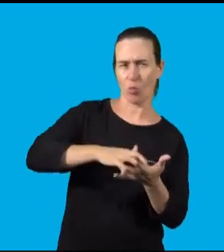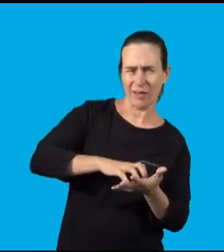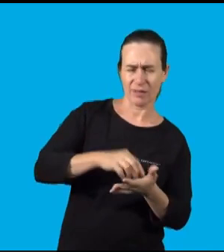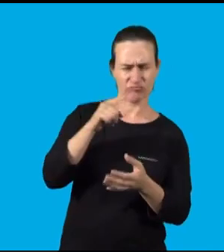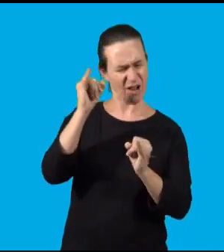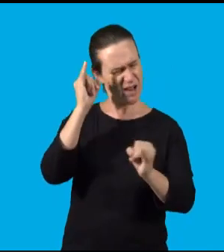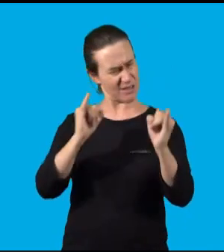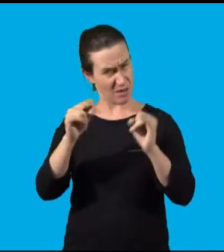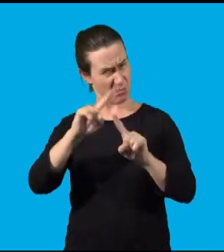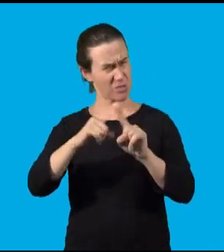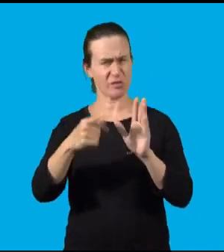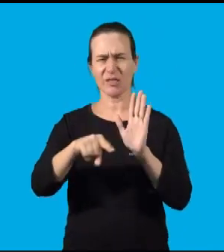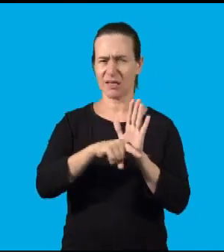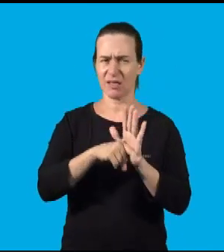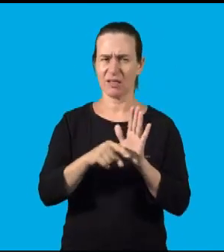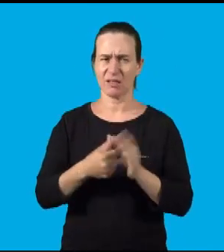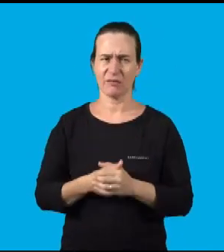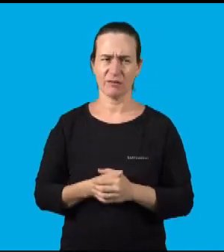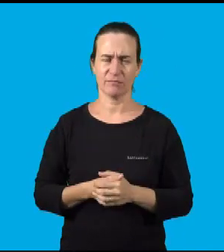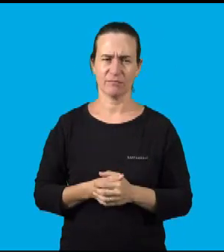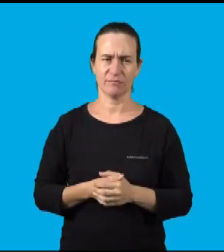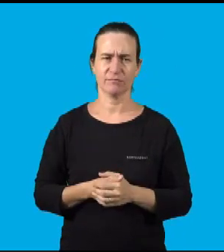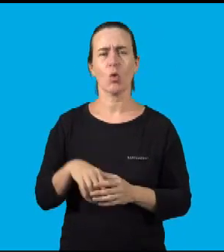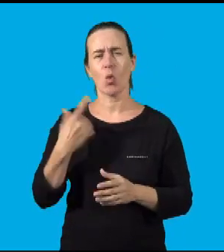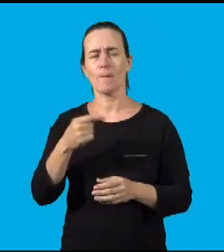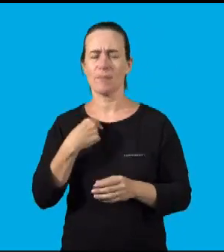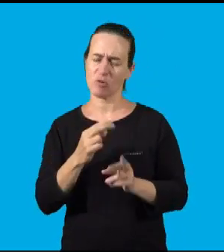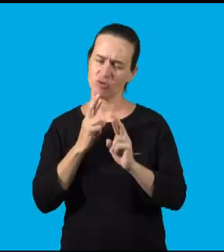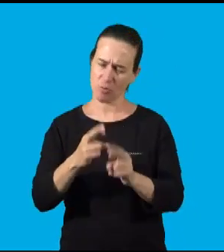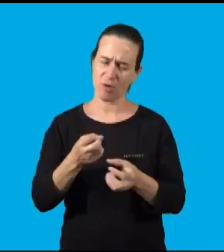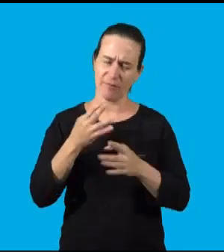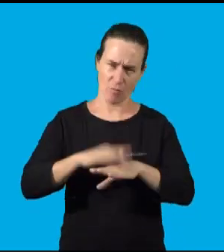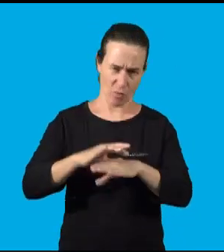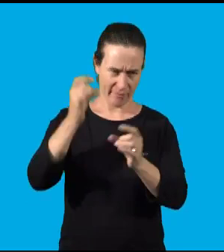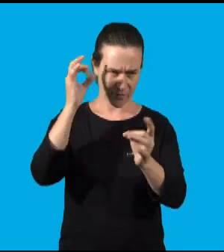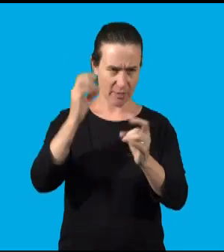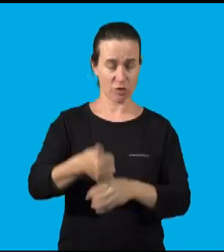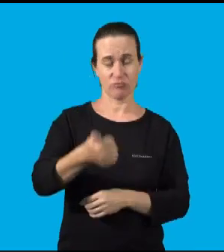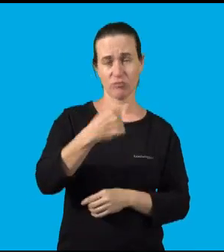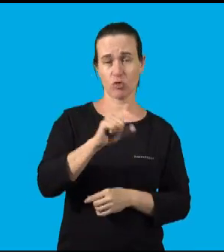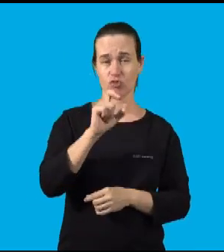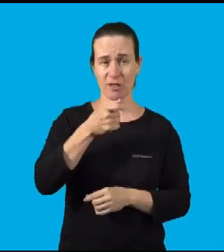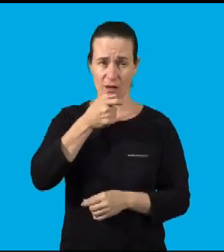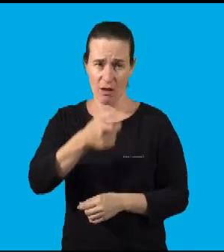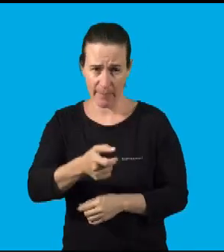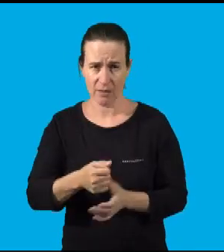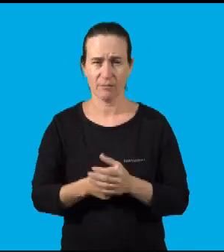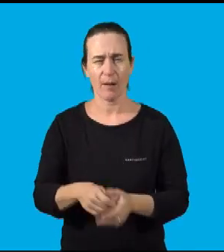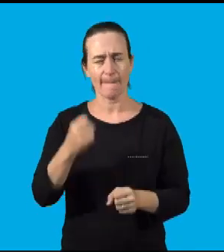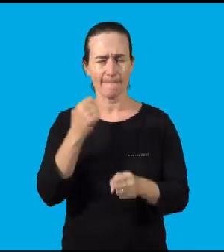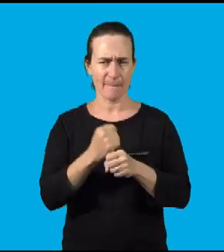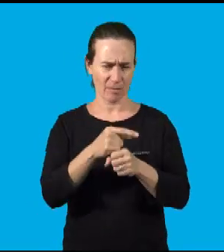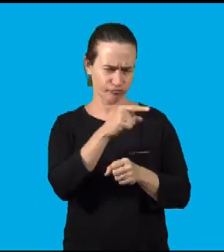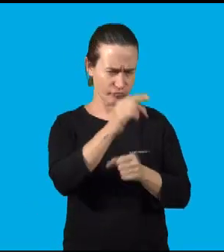weigh up the strengths and weaknesses of an idea or statement and respond to it in detail. Critically